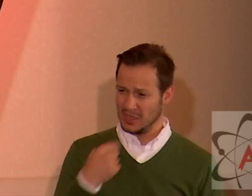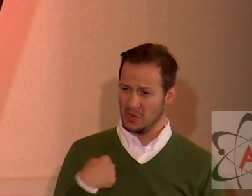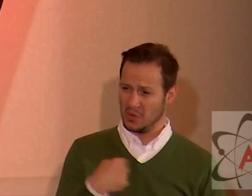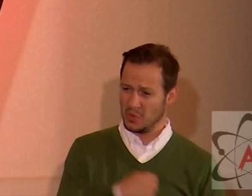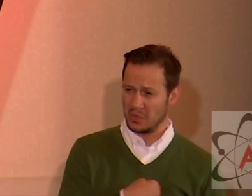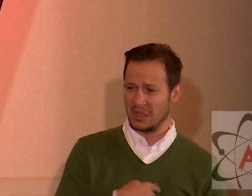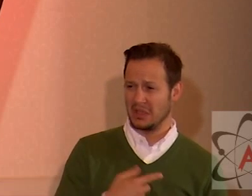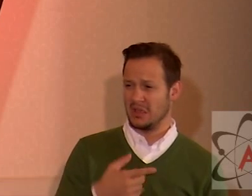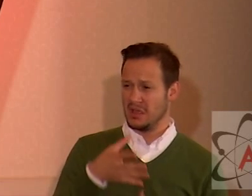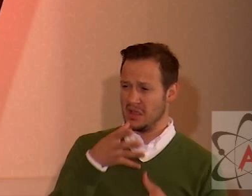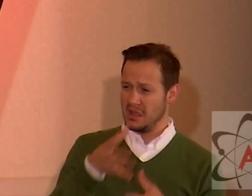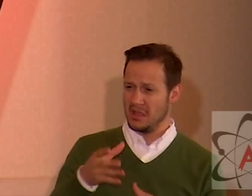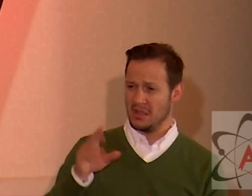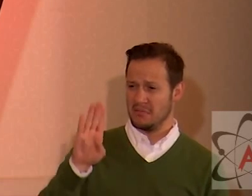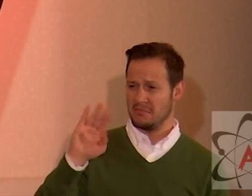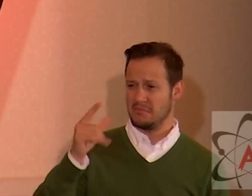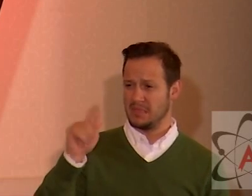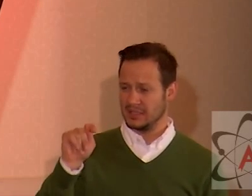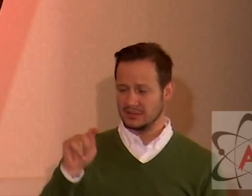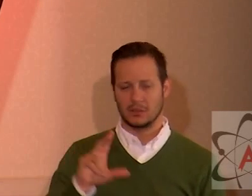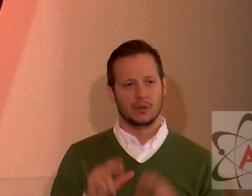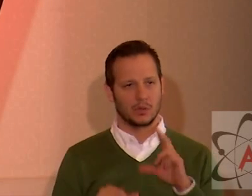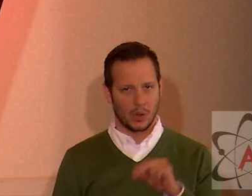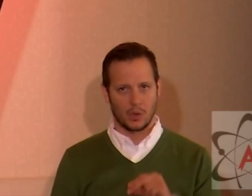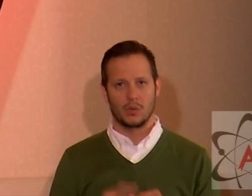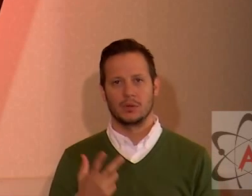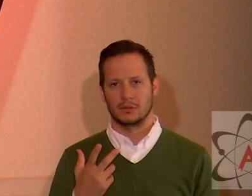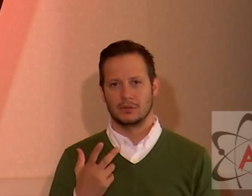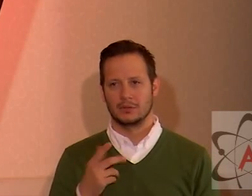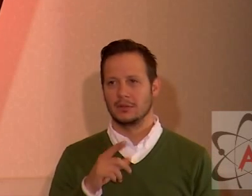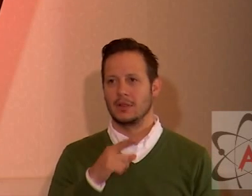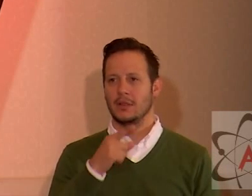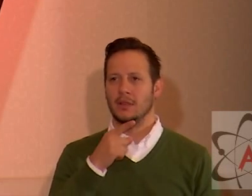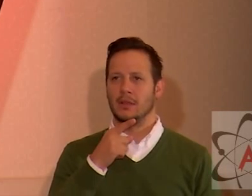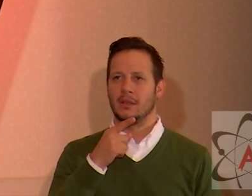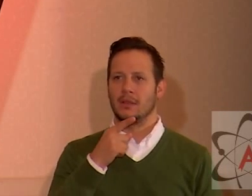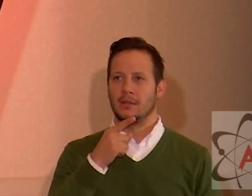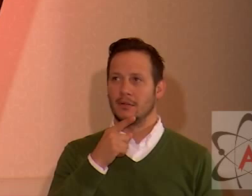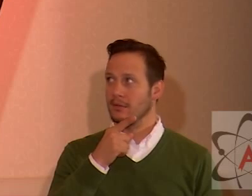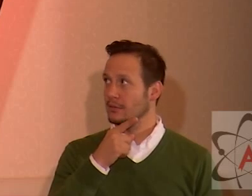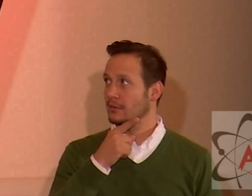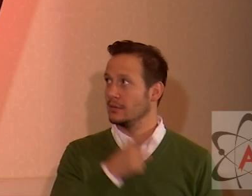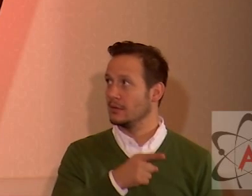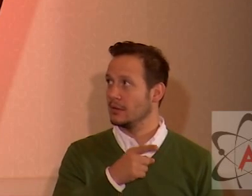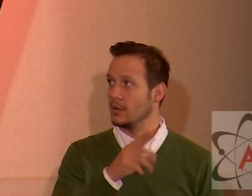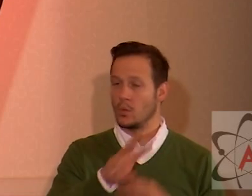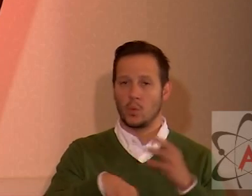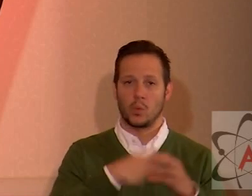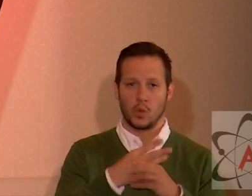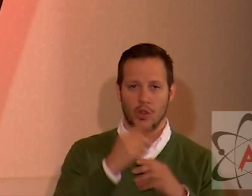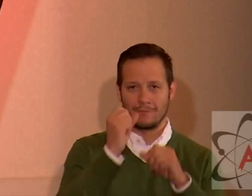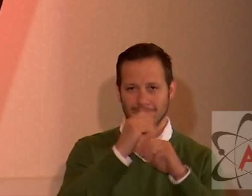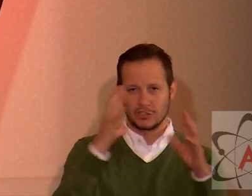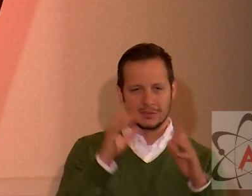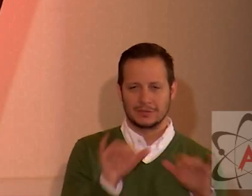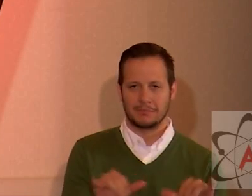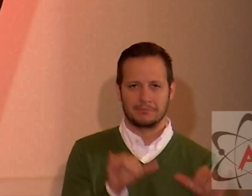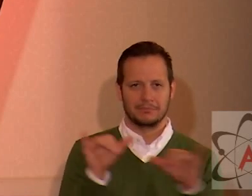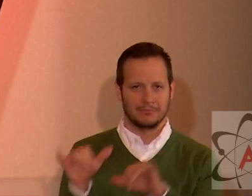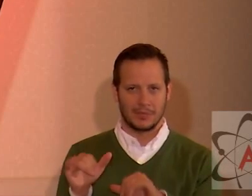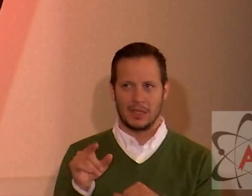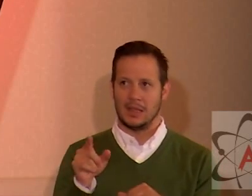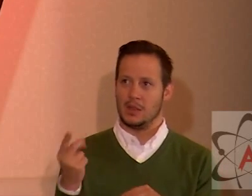bigots. No, they were bigots. No, World Vision is bigot. And with our money. And that's what offends